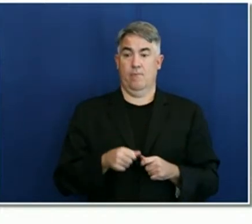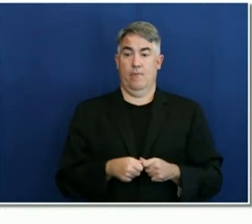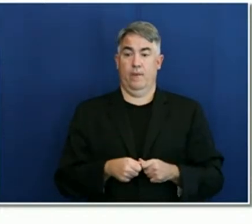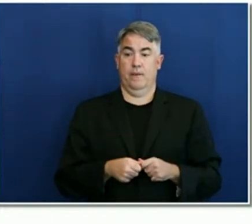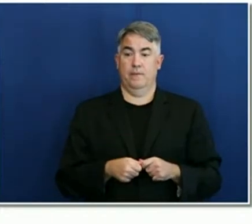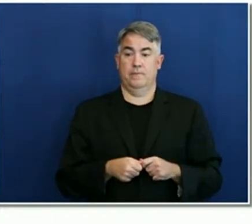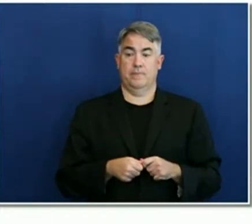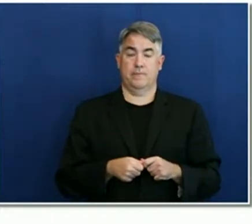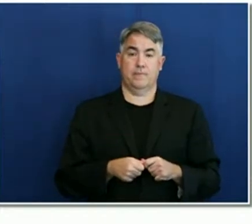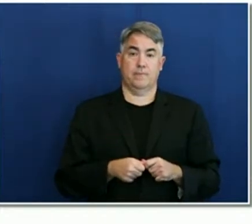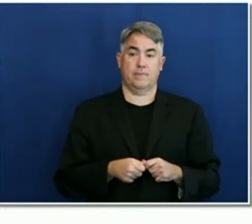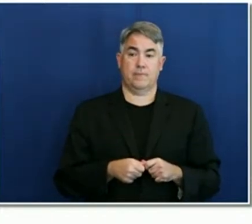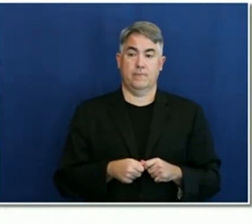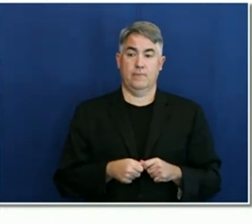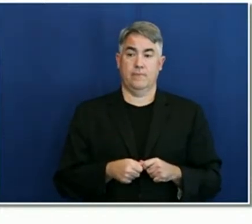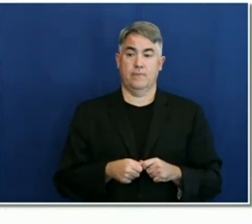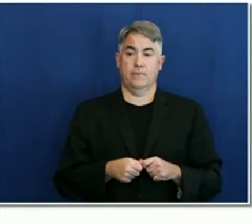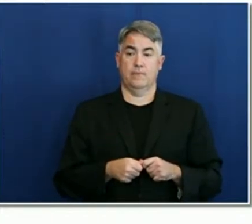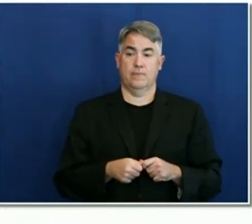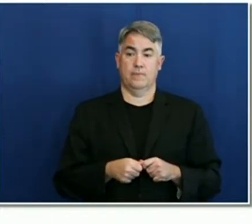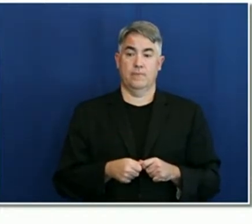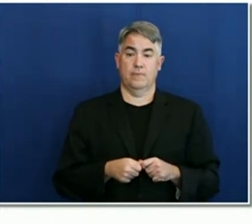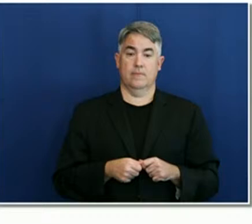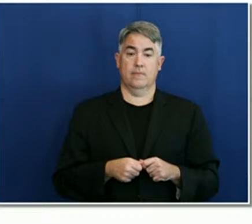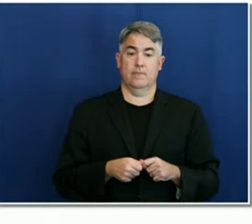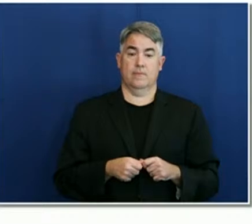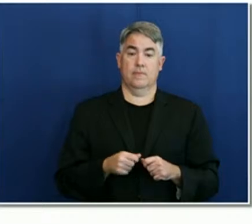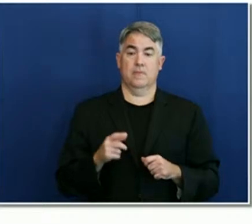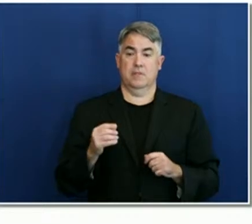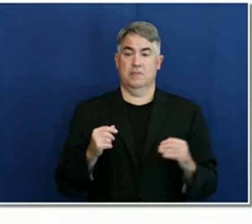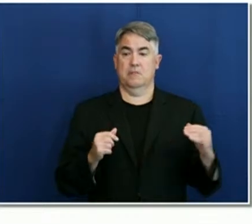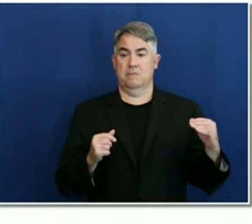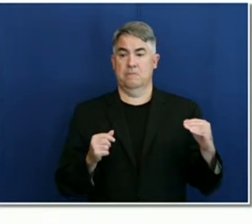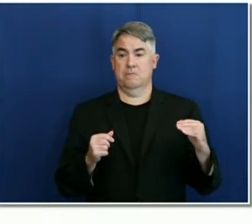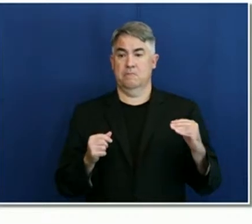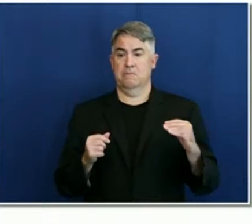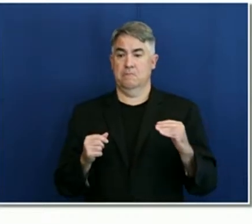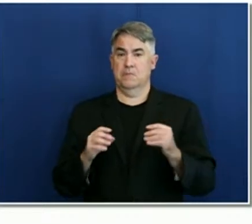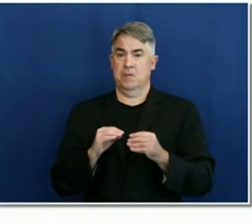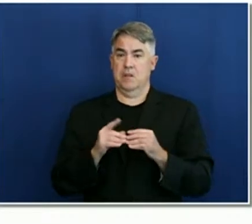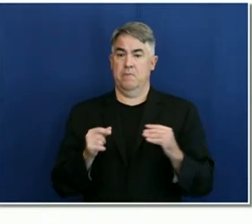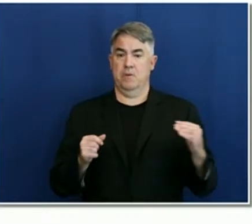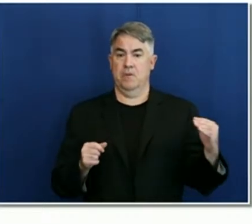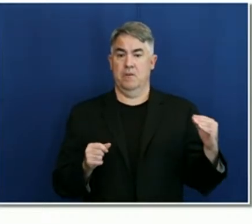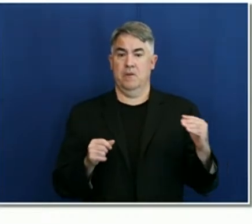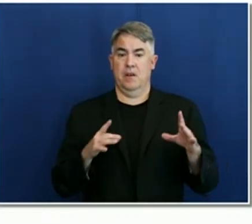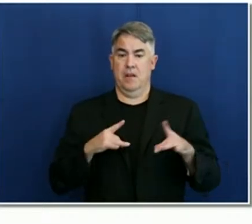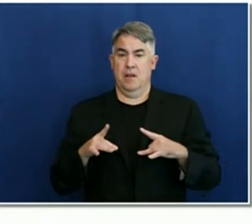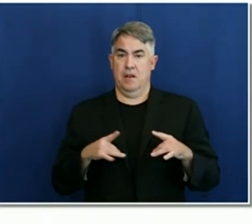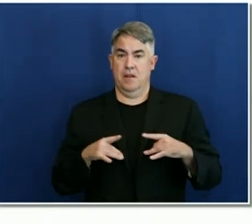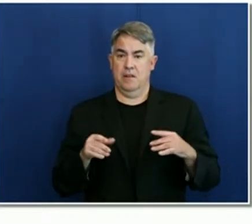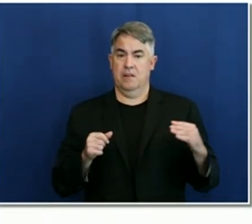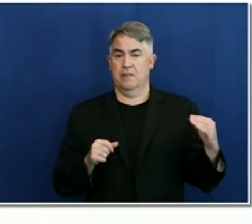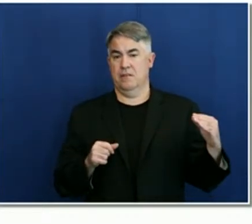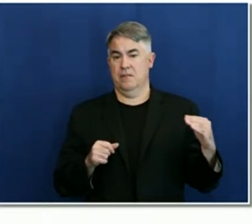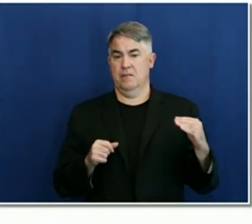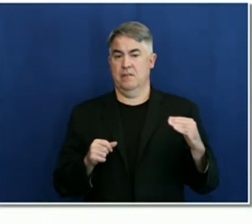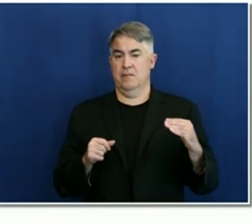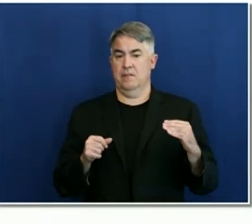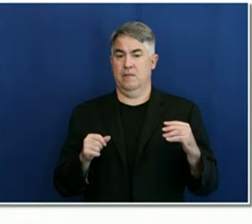again, you see us holding relatively flat and stable there. Across the board for